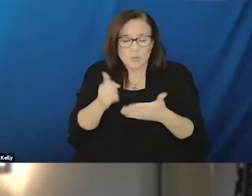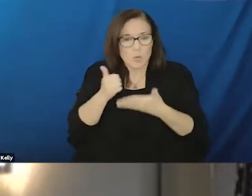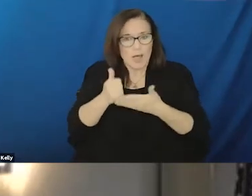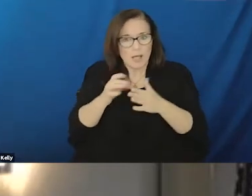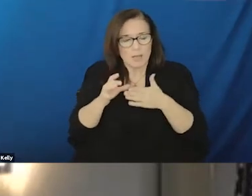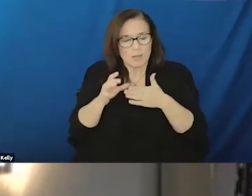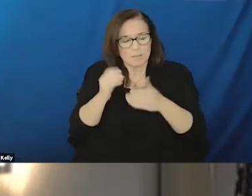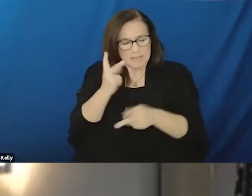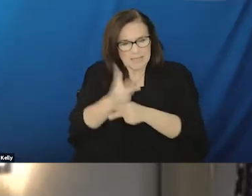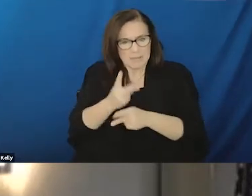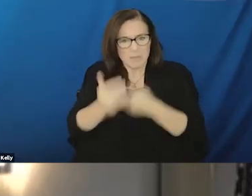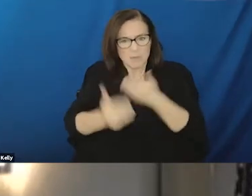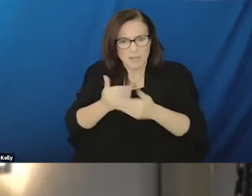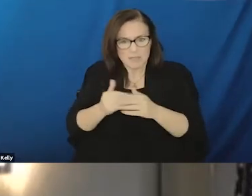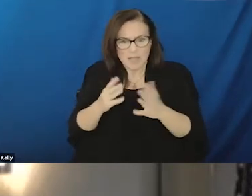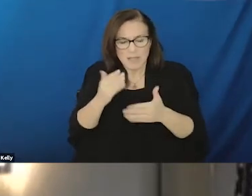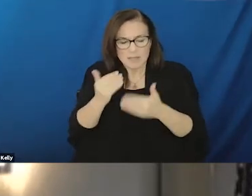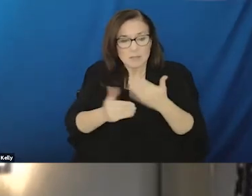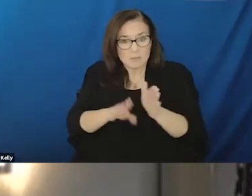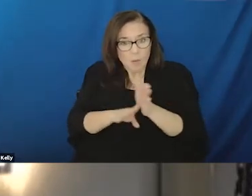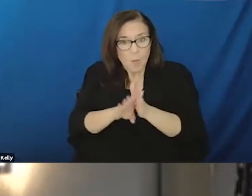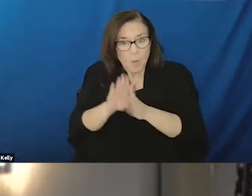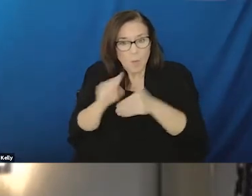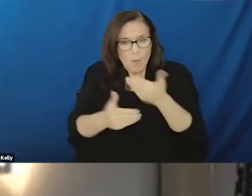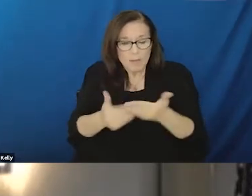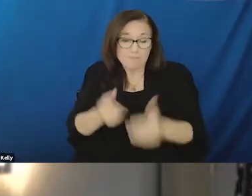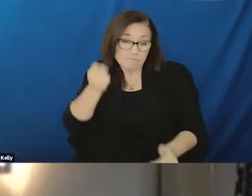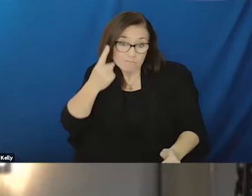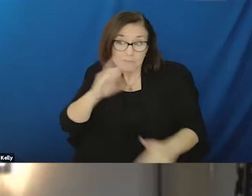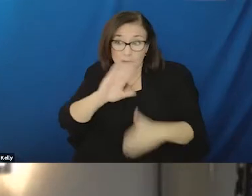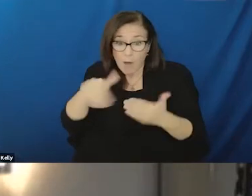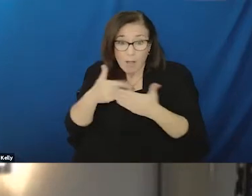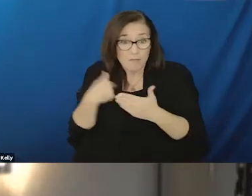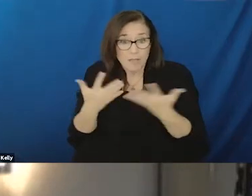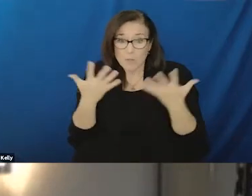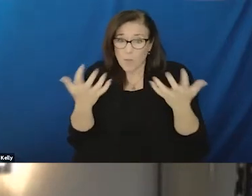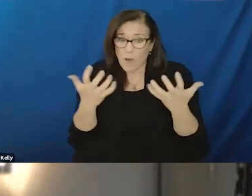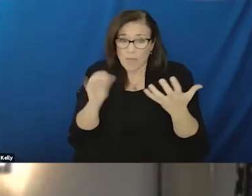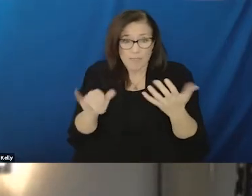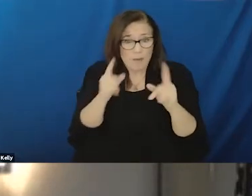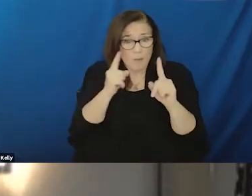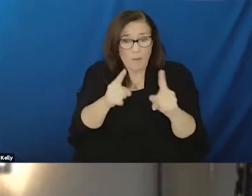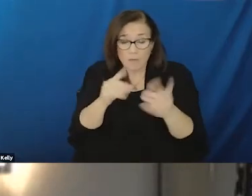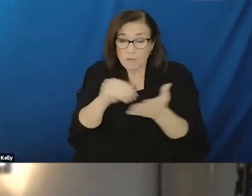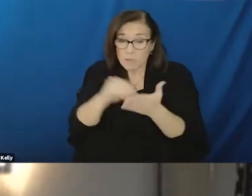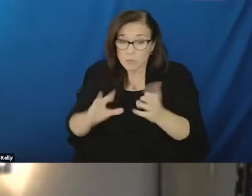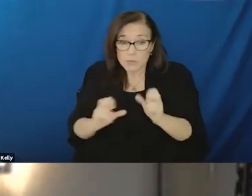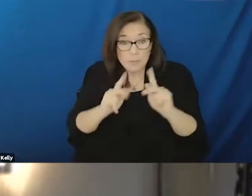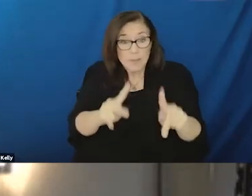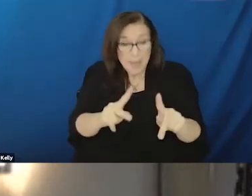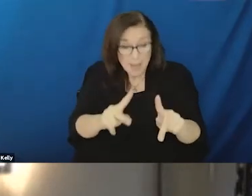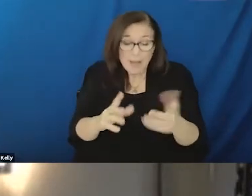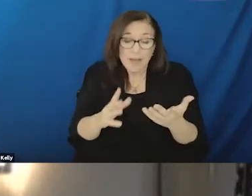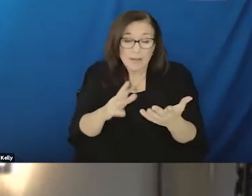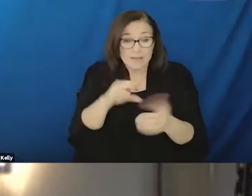want students to be at their best academically, socially, and psychologically. And for most kids, that really is in the classroom.